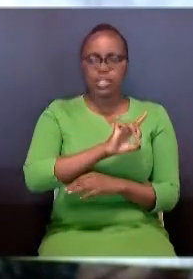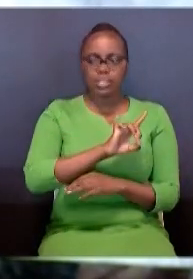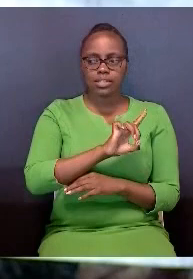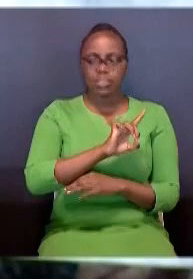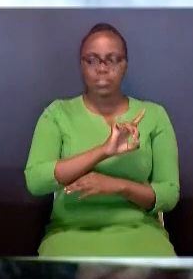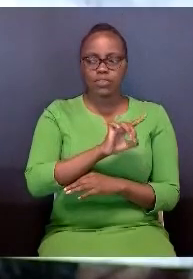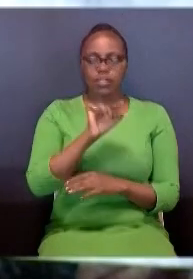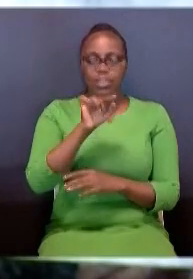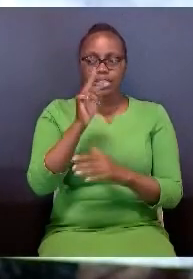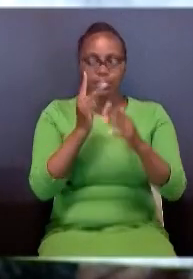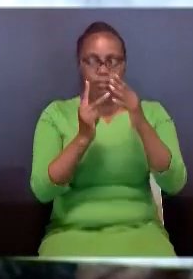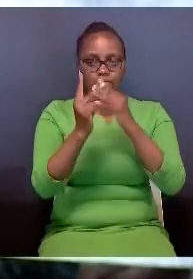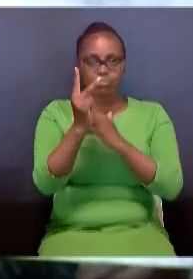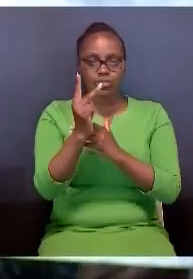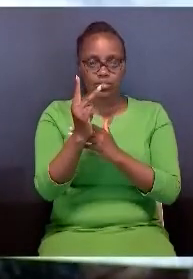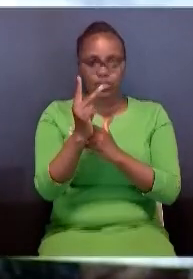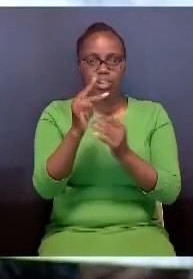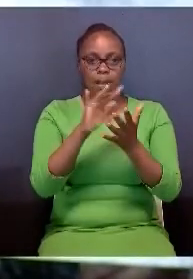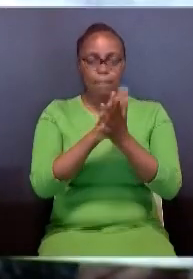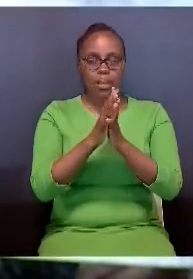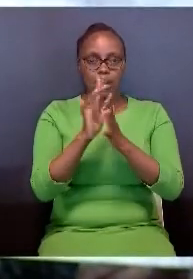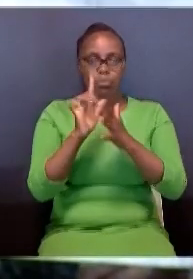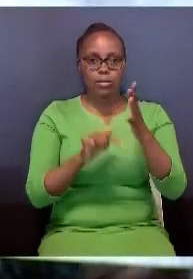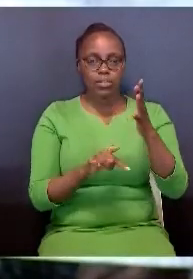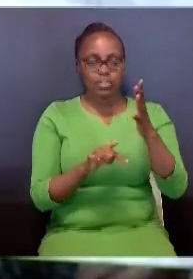this vision has become